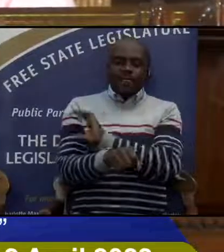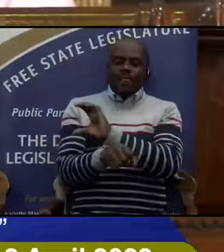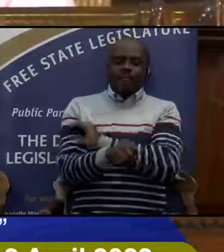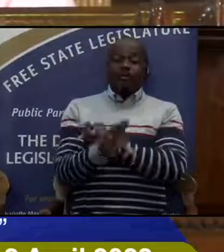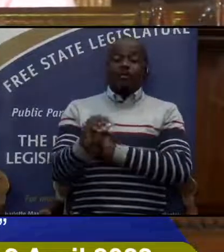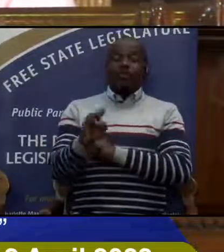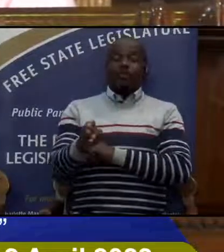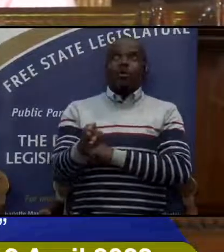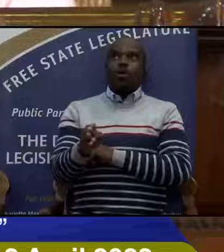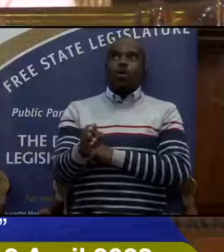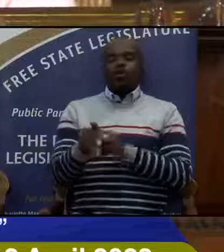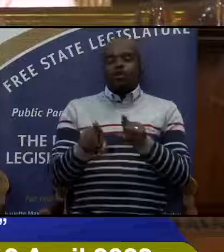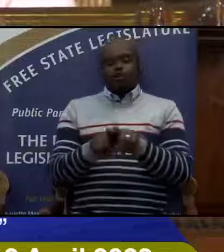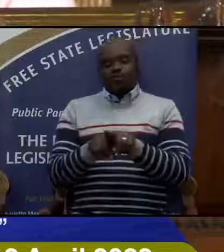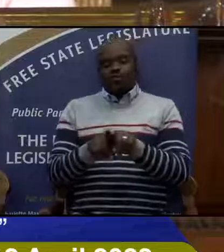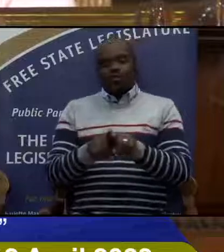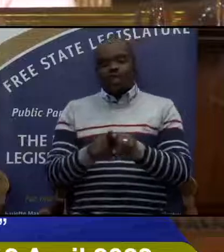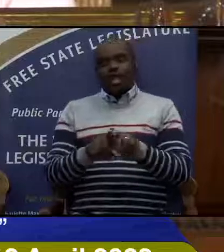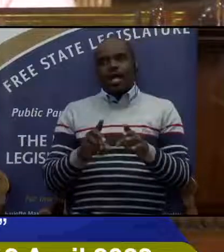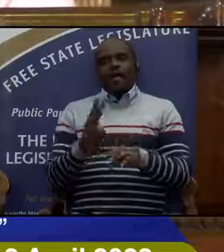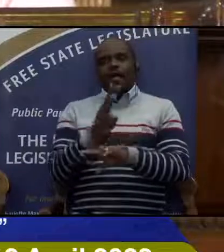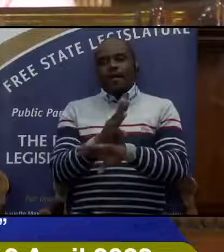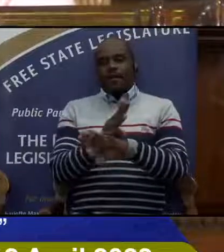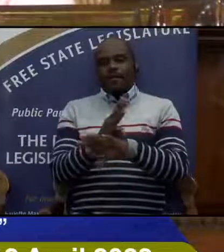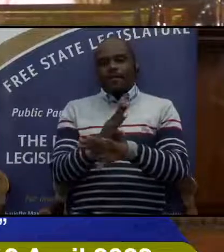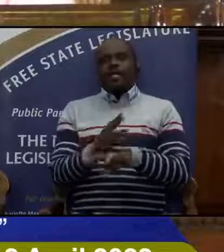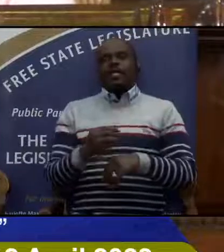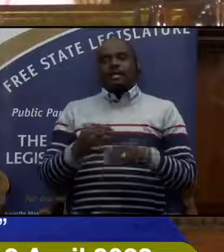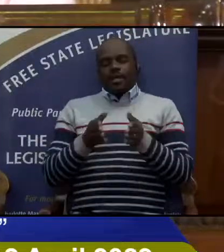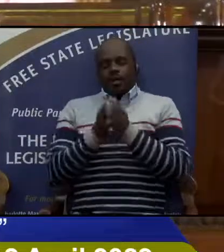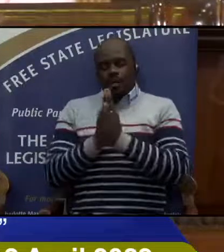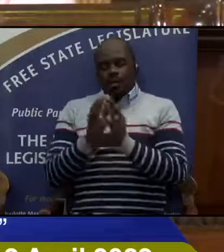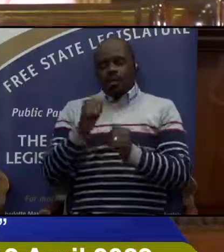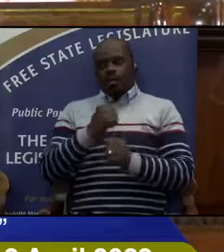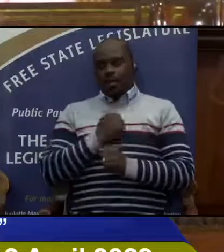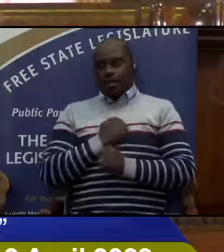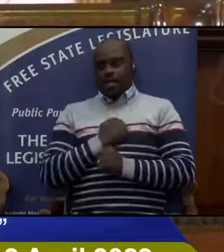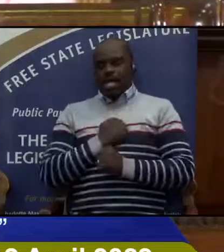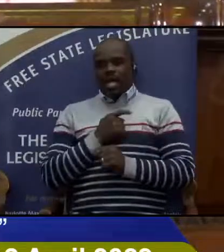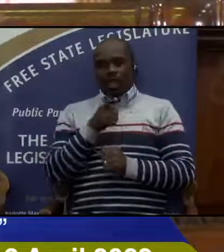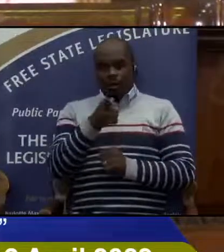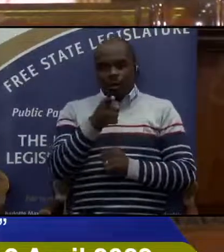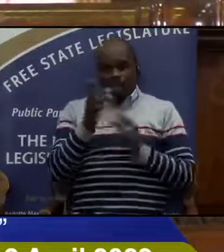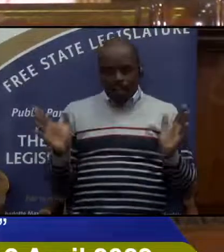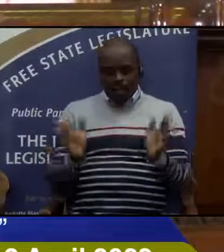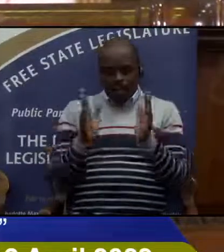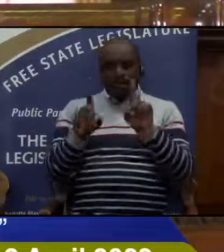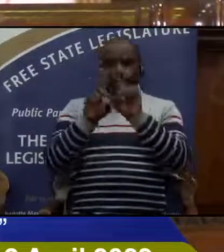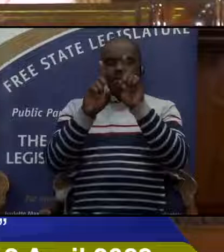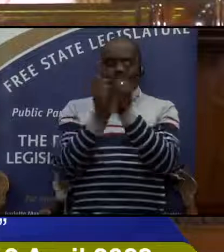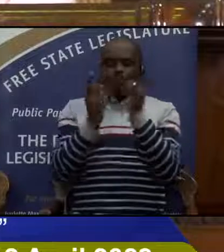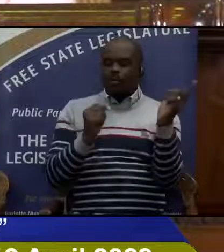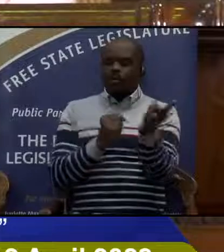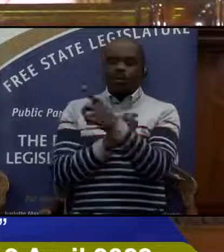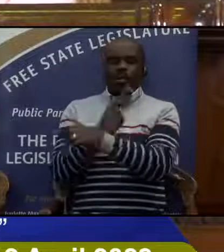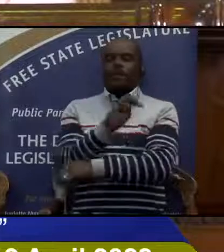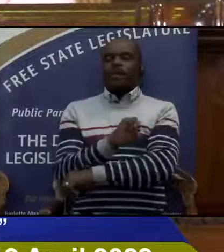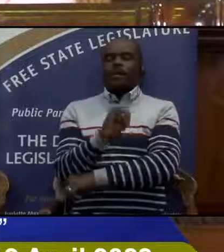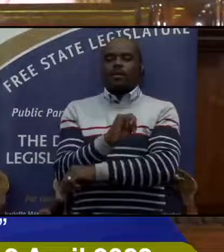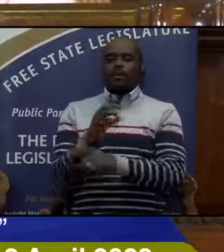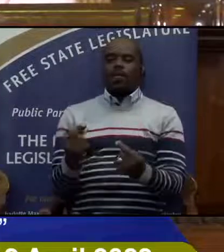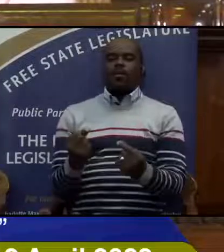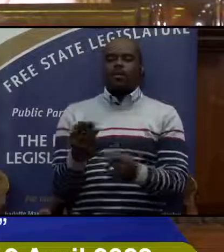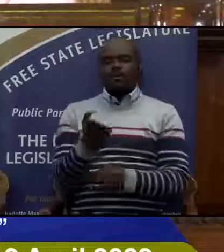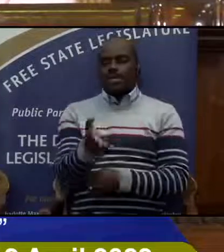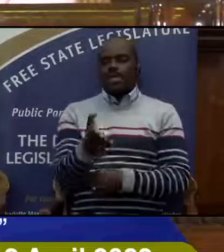cares, my plea to you is that you encourage all other departments and municipalities to do same. We